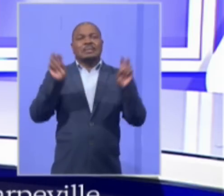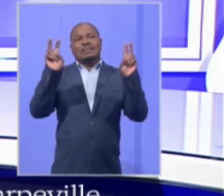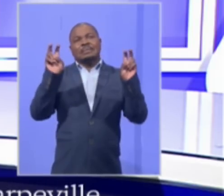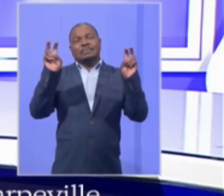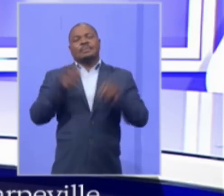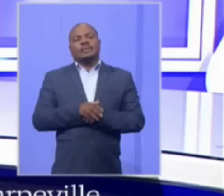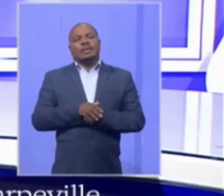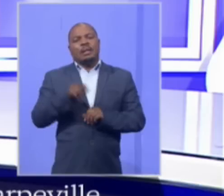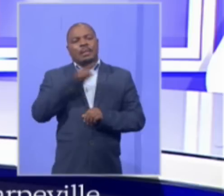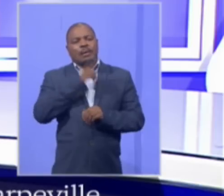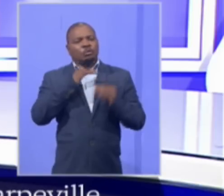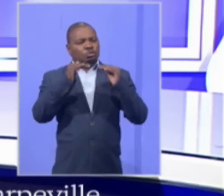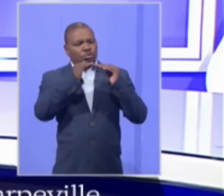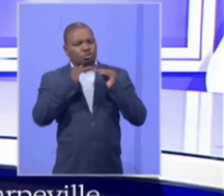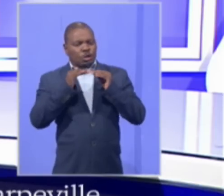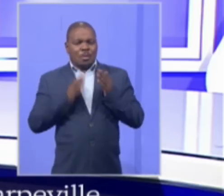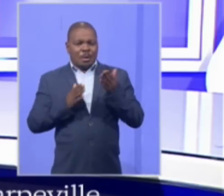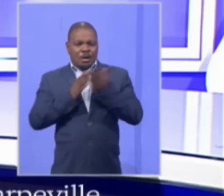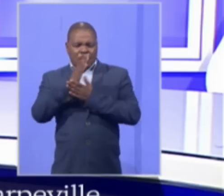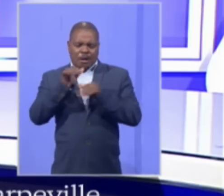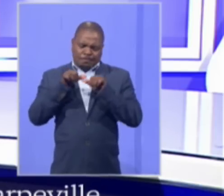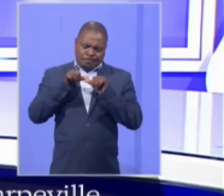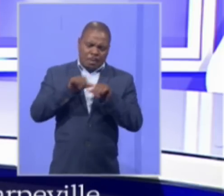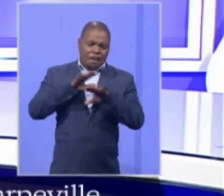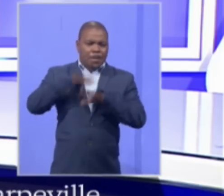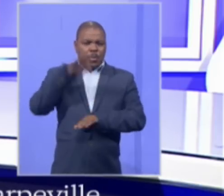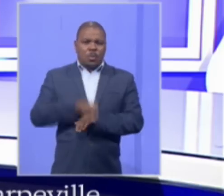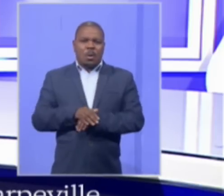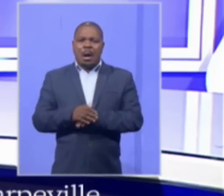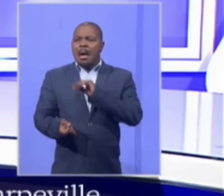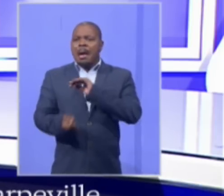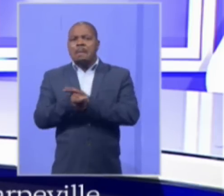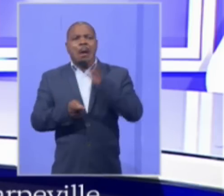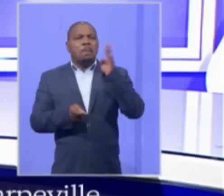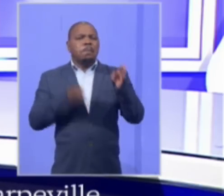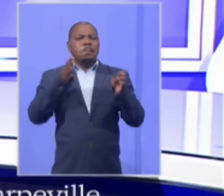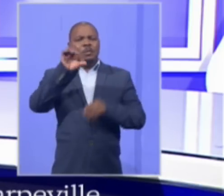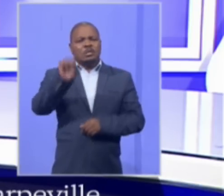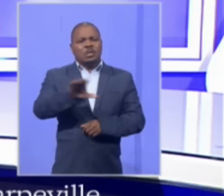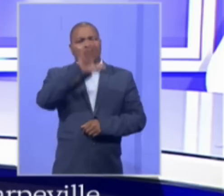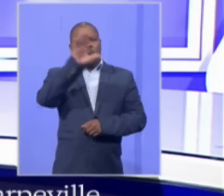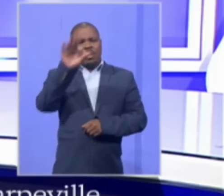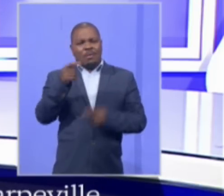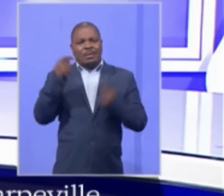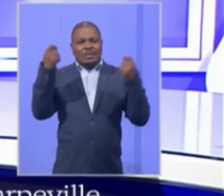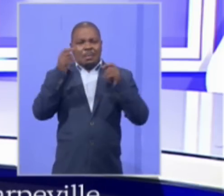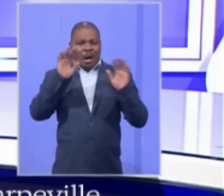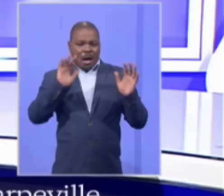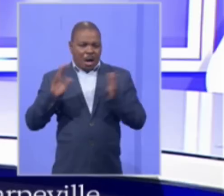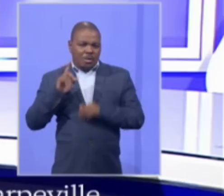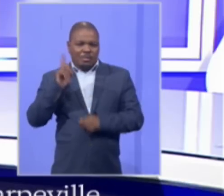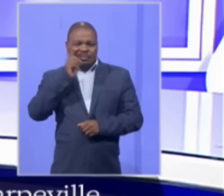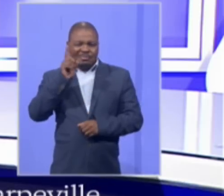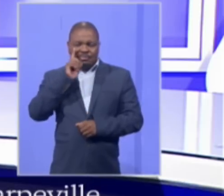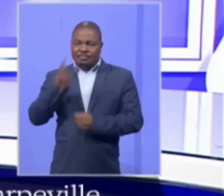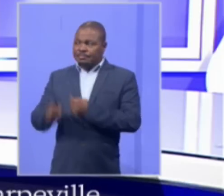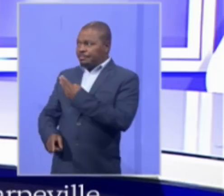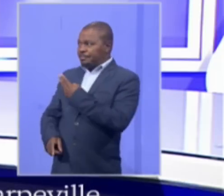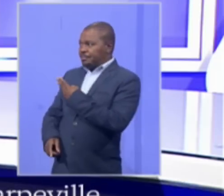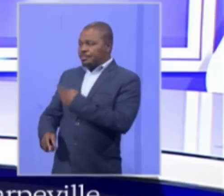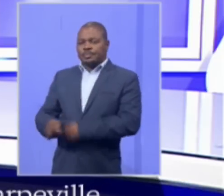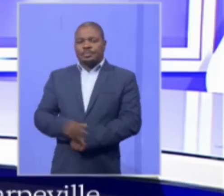setšo sa toka le ditokelo tša botho. A re bogeleng ditiragalo tša go fapana tša letšatši la ditokelo tša botho nageng